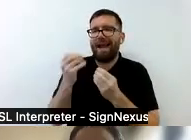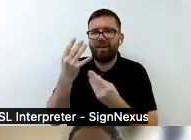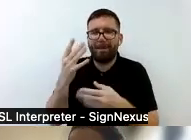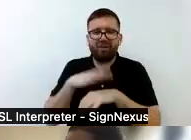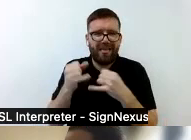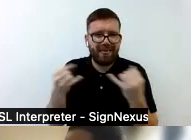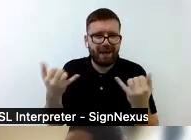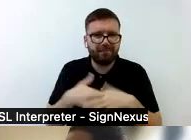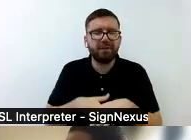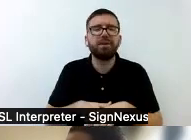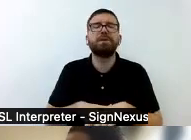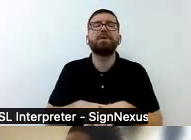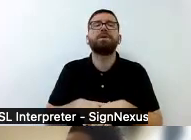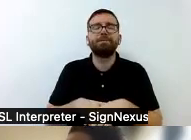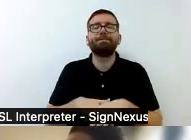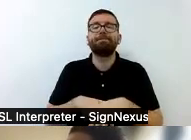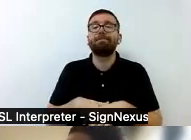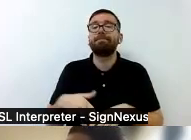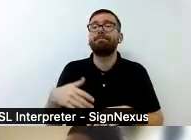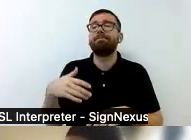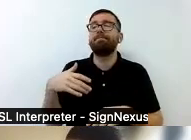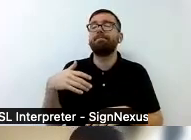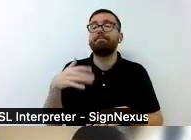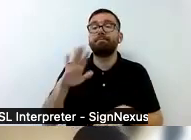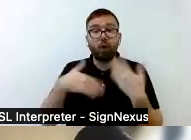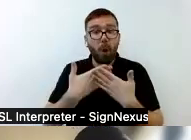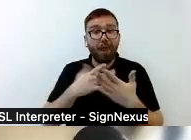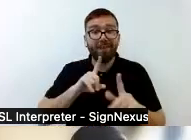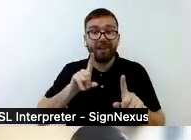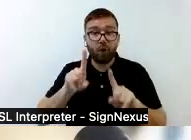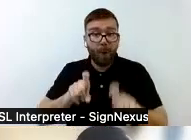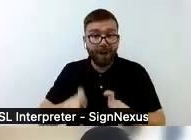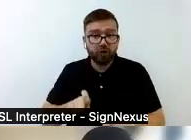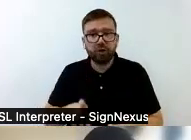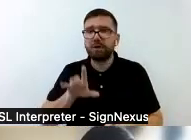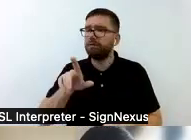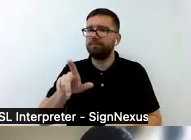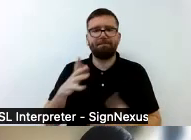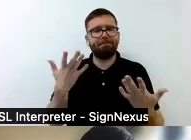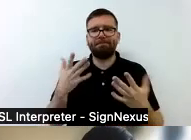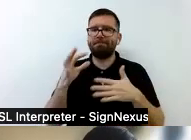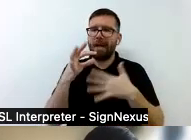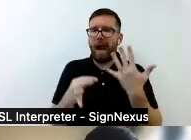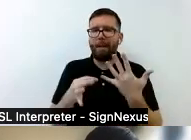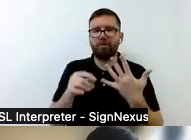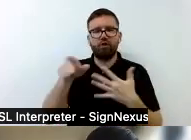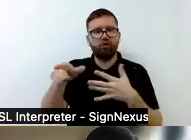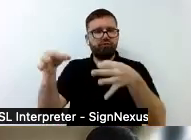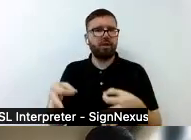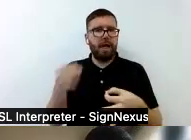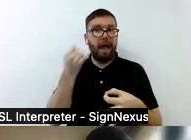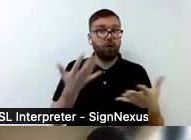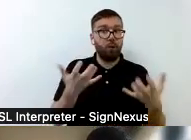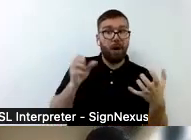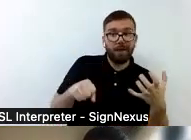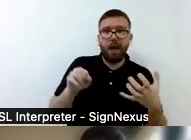These questions are voluntary and provide an option for applicants to decline to state.